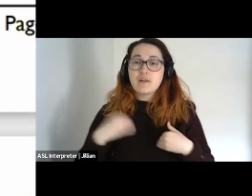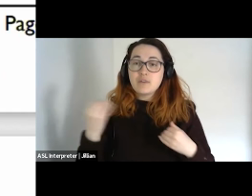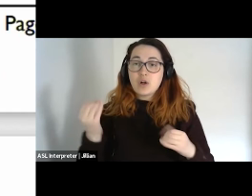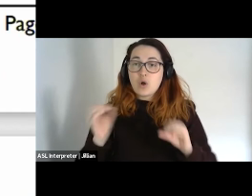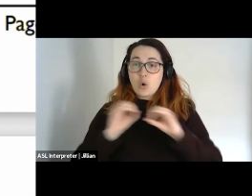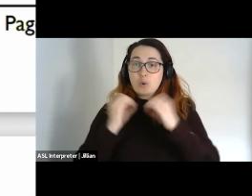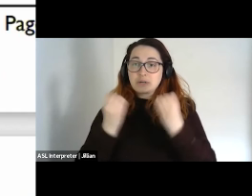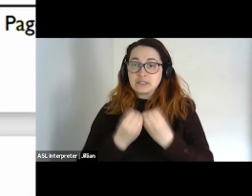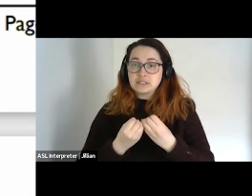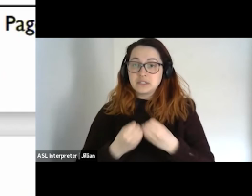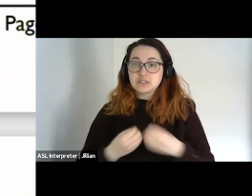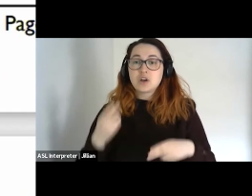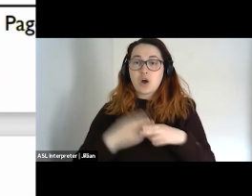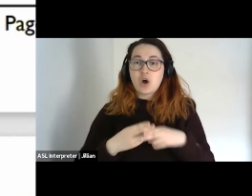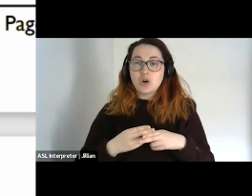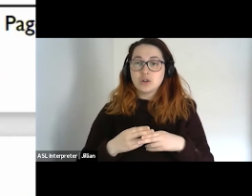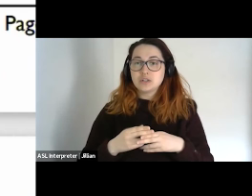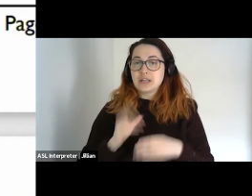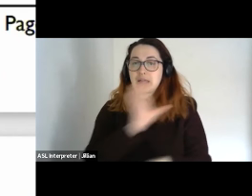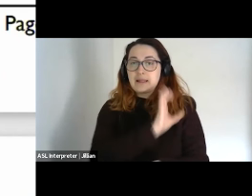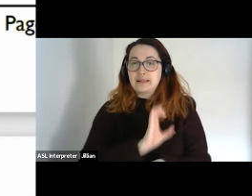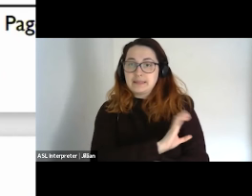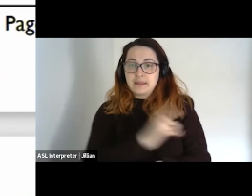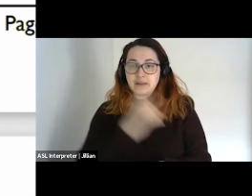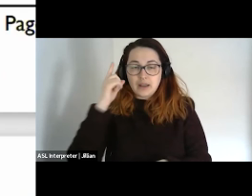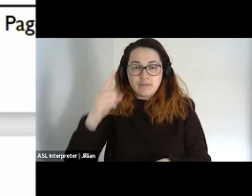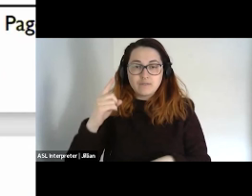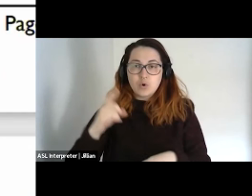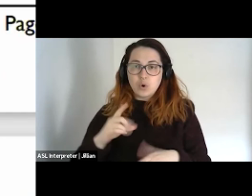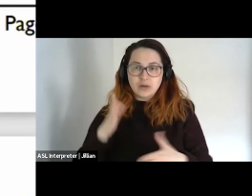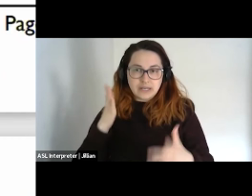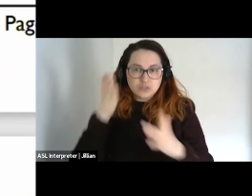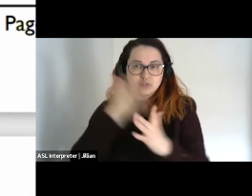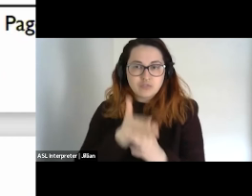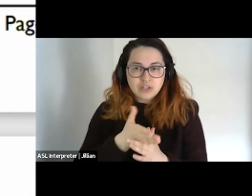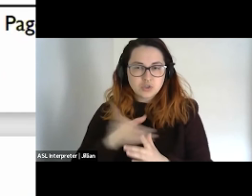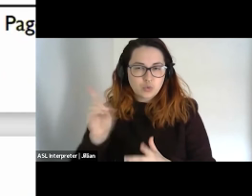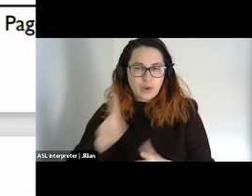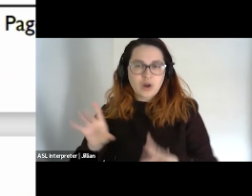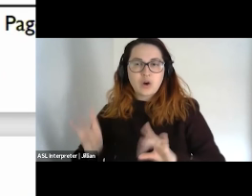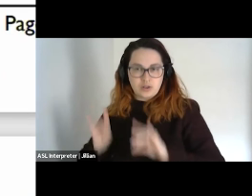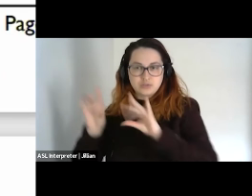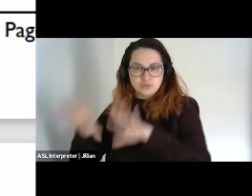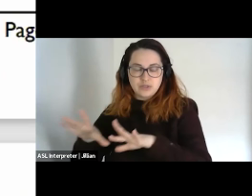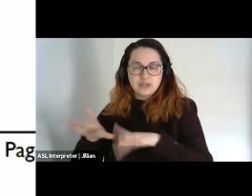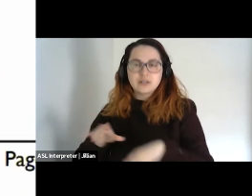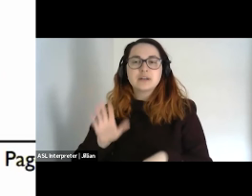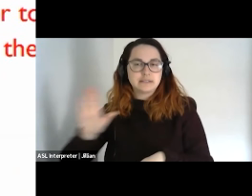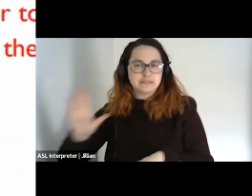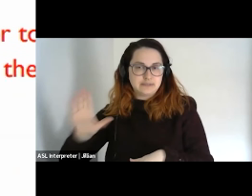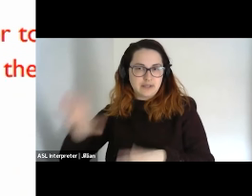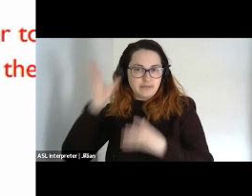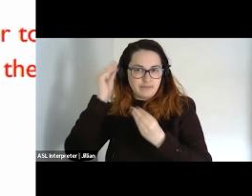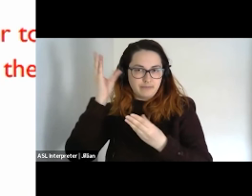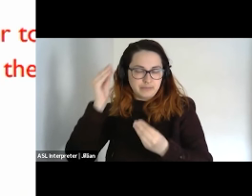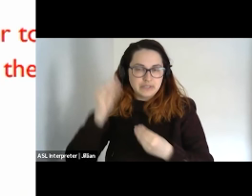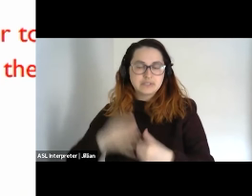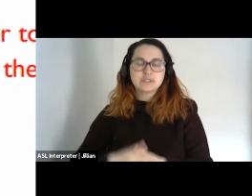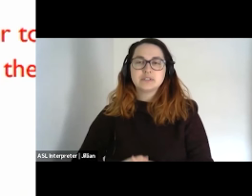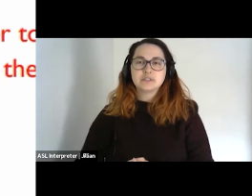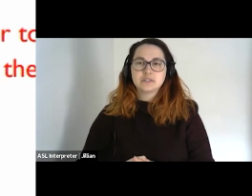for Clinical Interventions that's in Australia, and this is the material that we're going to be using today, and this is